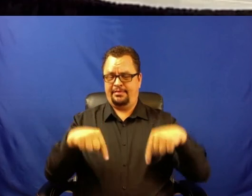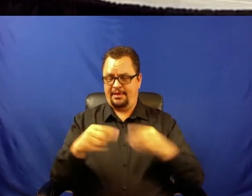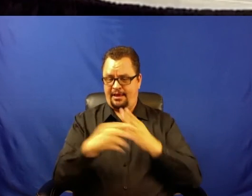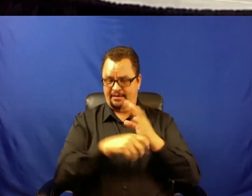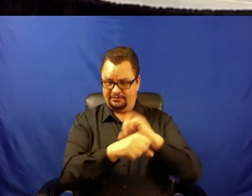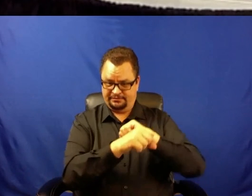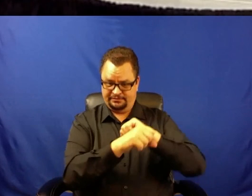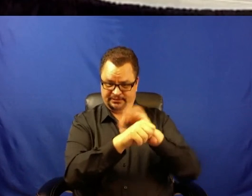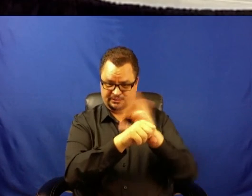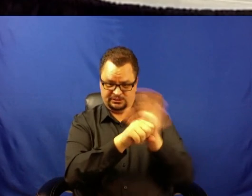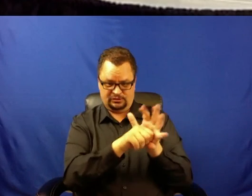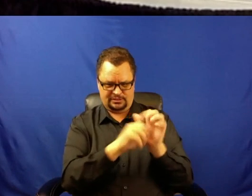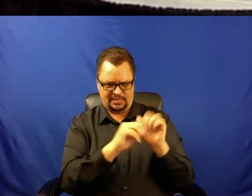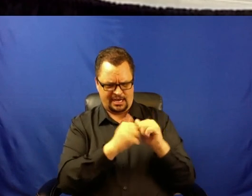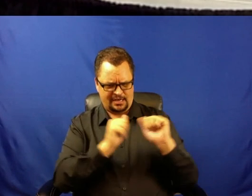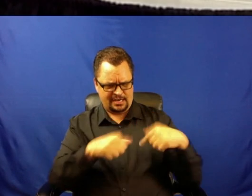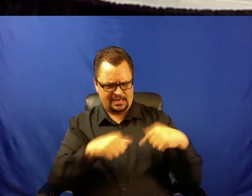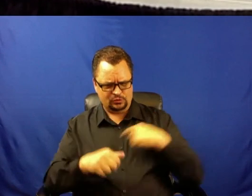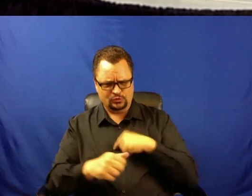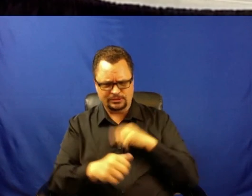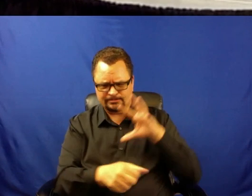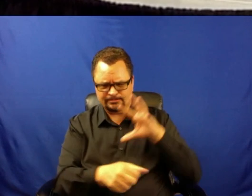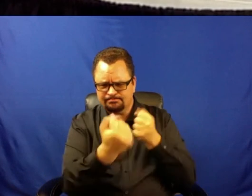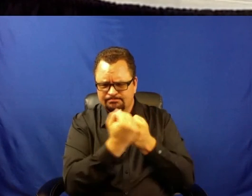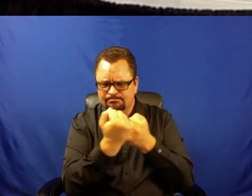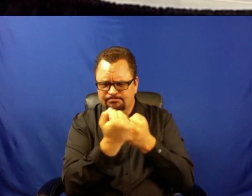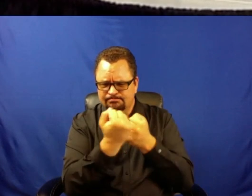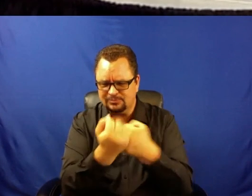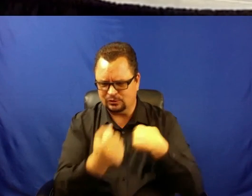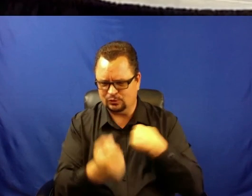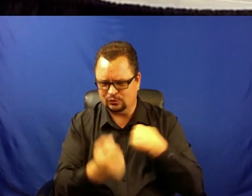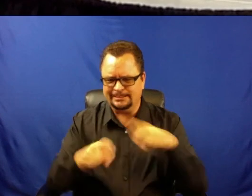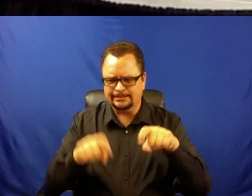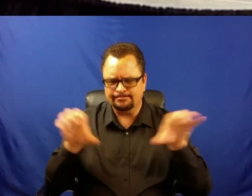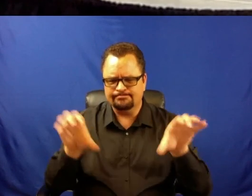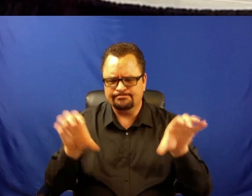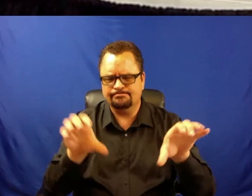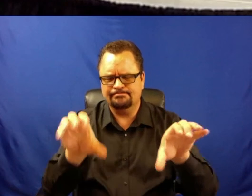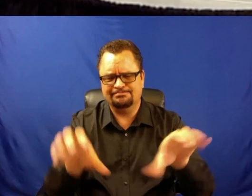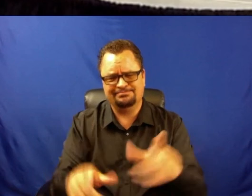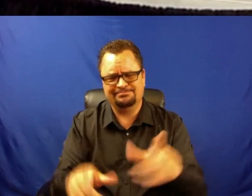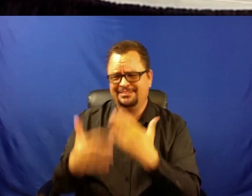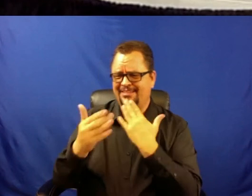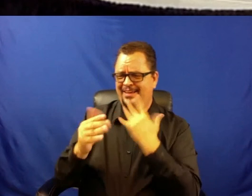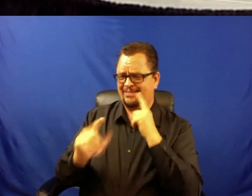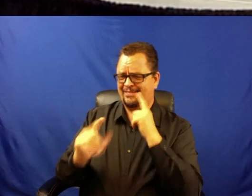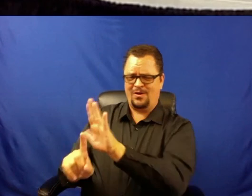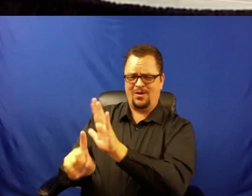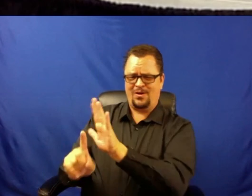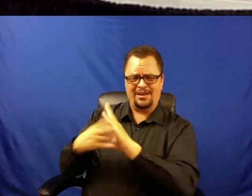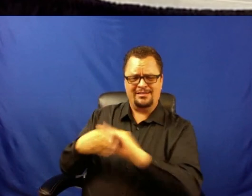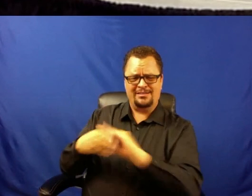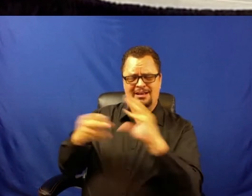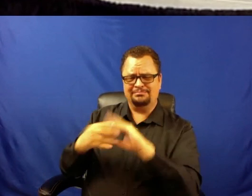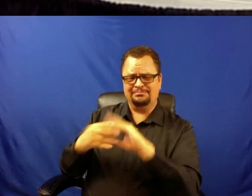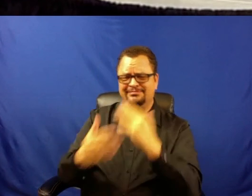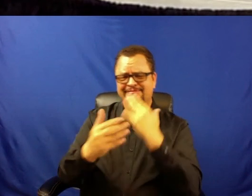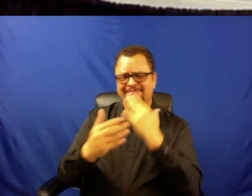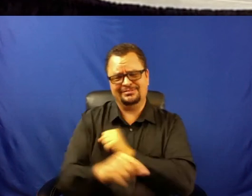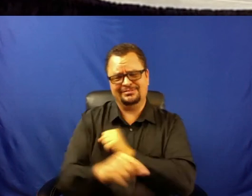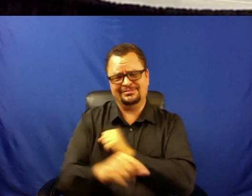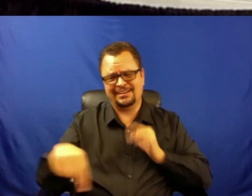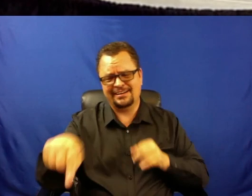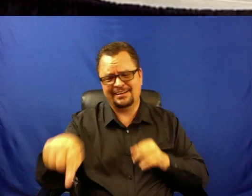for your staff. And I appreciate that. I just, folks are working, Monday through Friday, Monday through